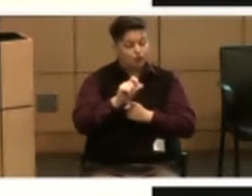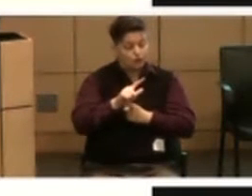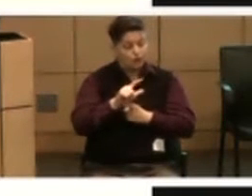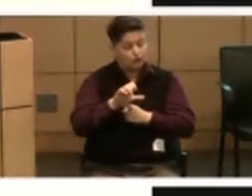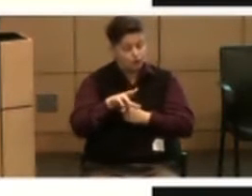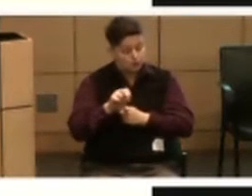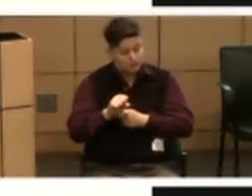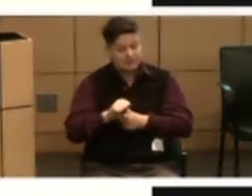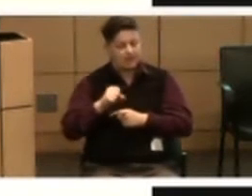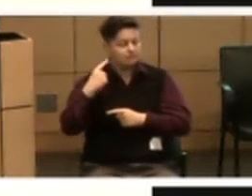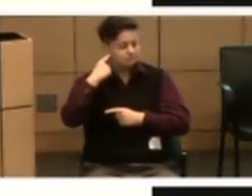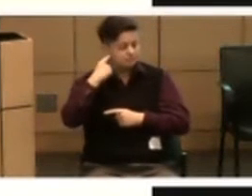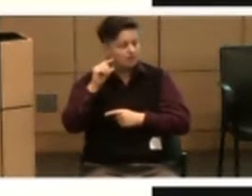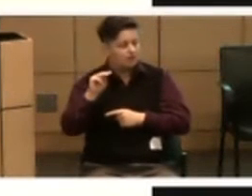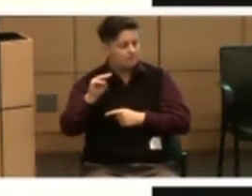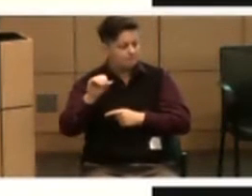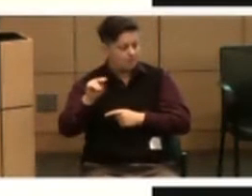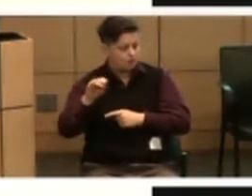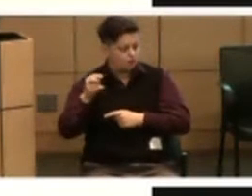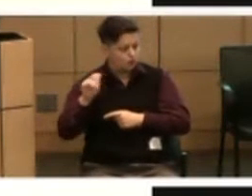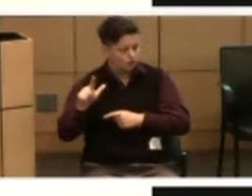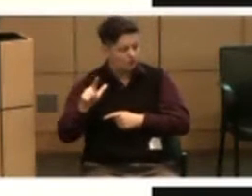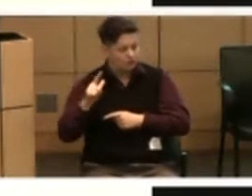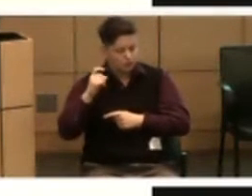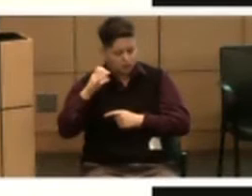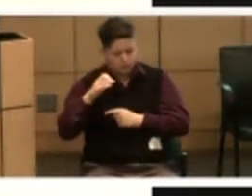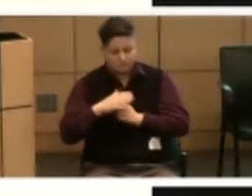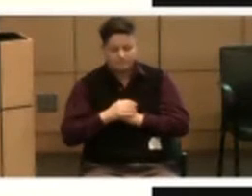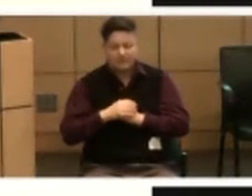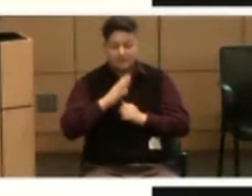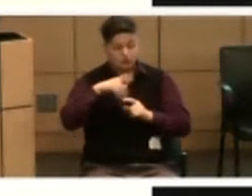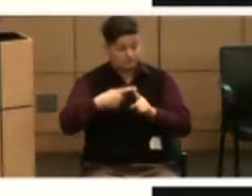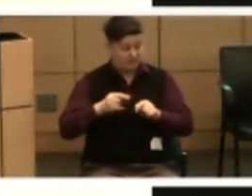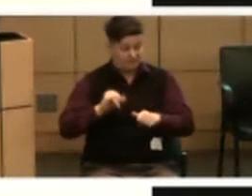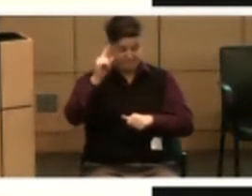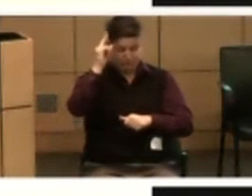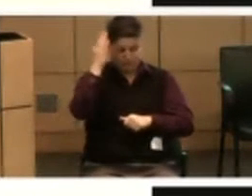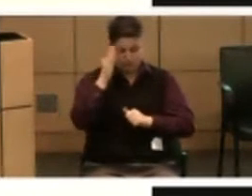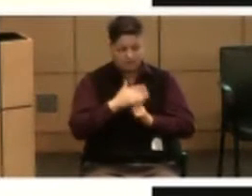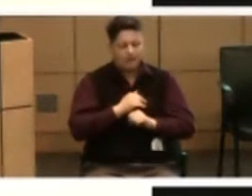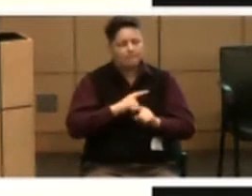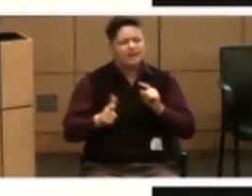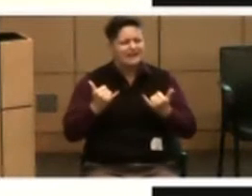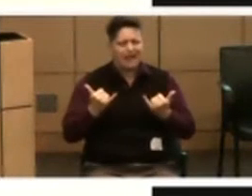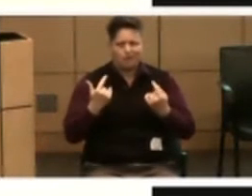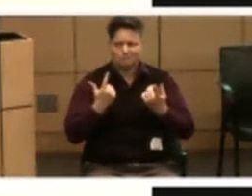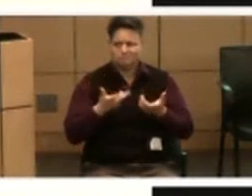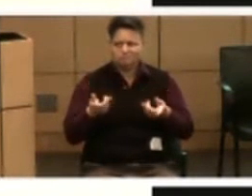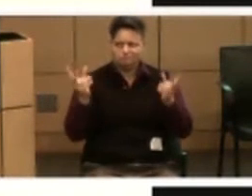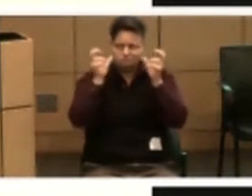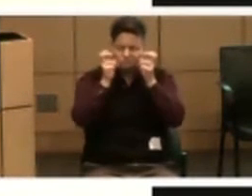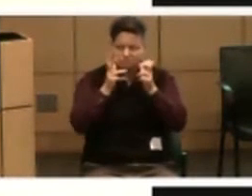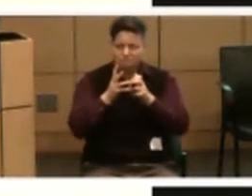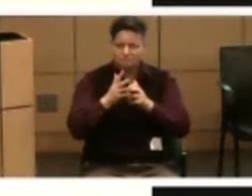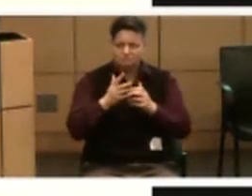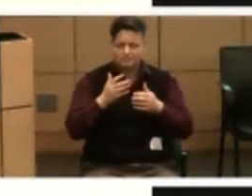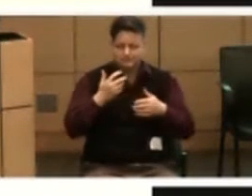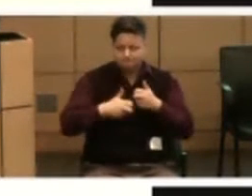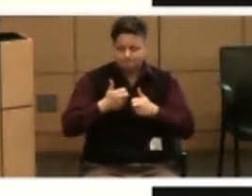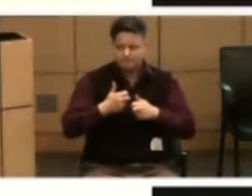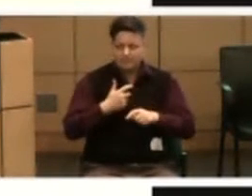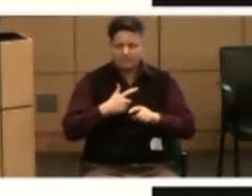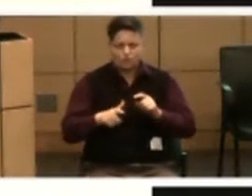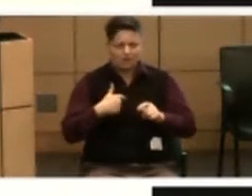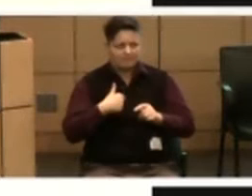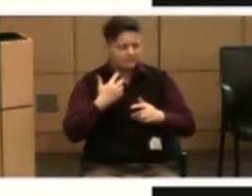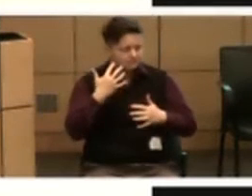sound in space in my first talk. Now I'm going to talk about, well, what does binaural hearing mean in these kind of complex environments where you have speech, you have noise, you have all these different things